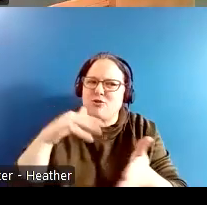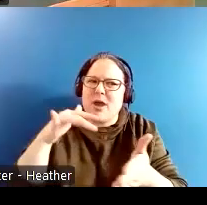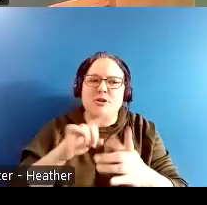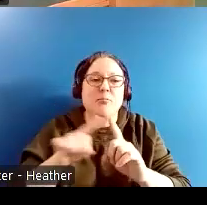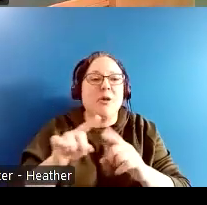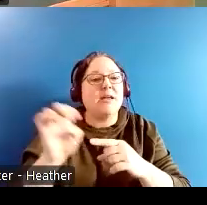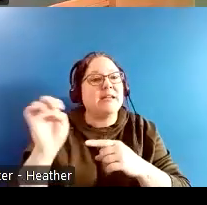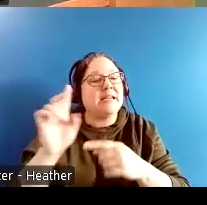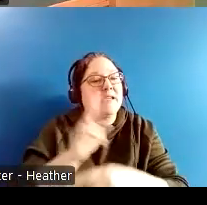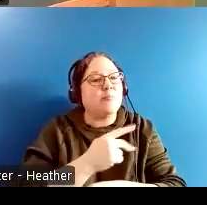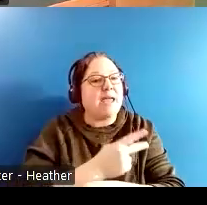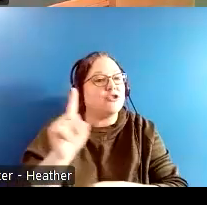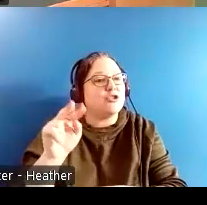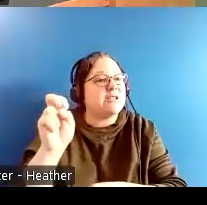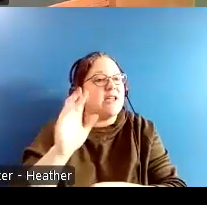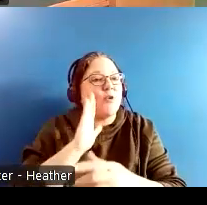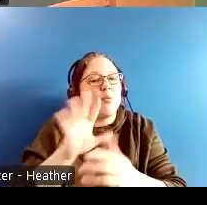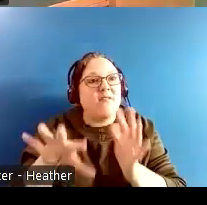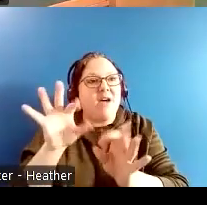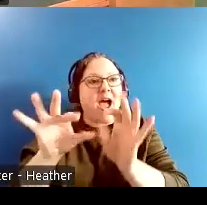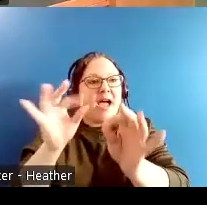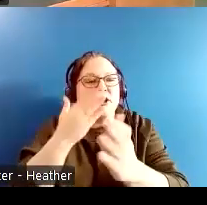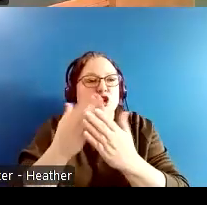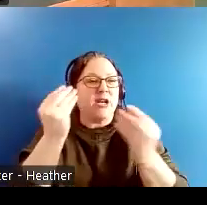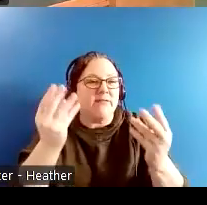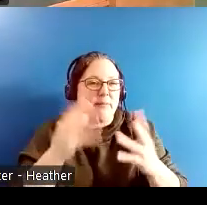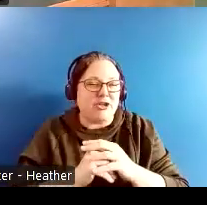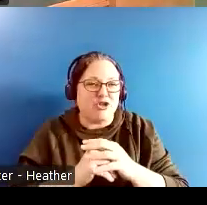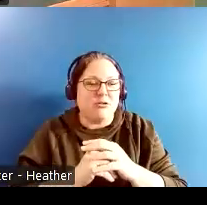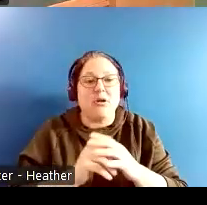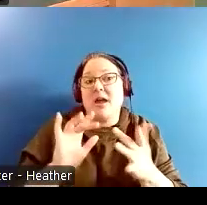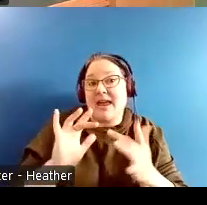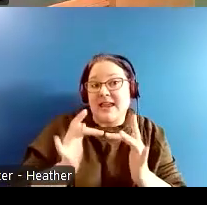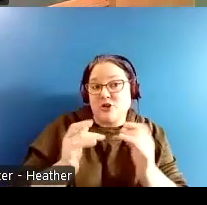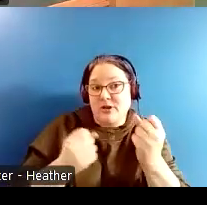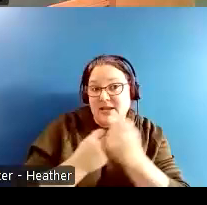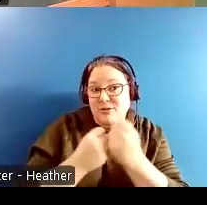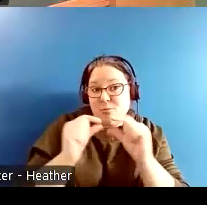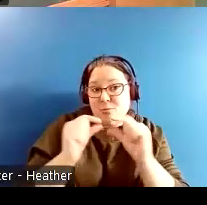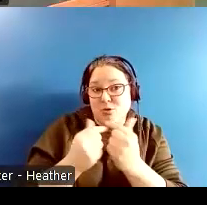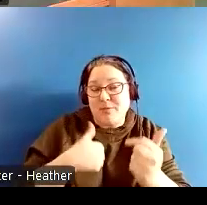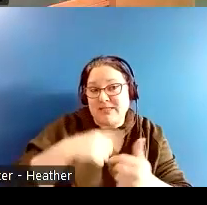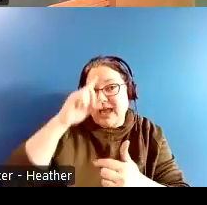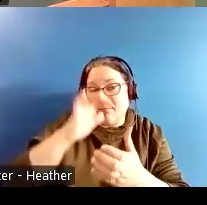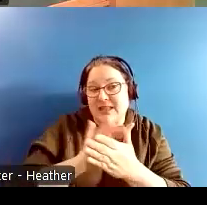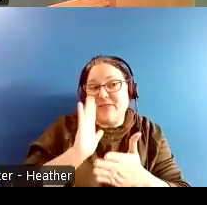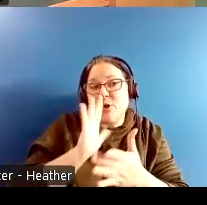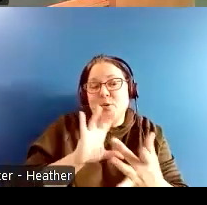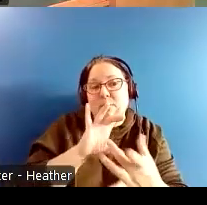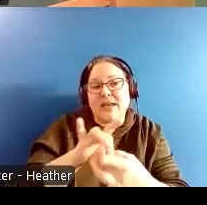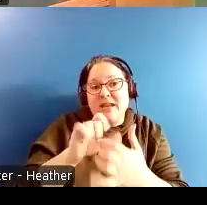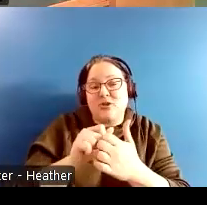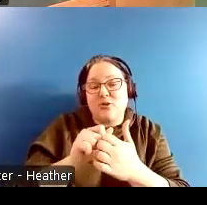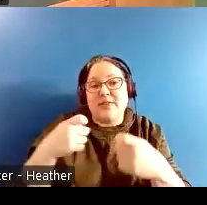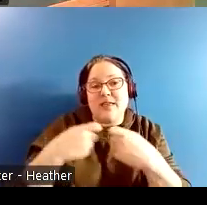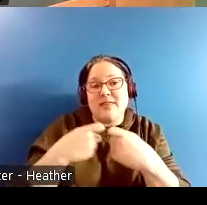Dave might find some useful information. These internet support groups, I also believe, will be connected to the electronic health record,